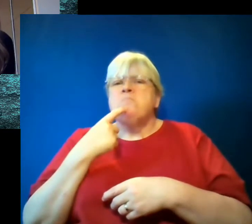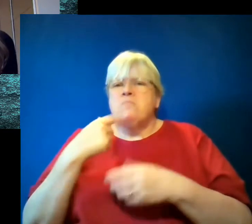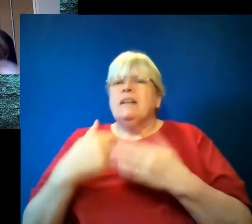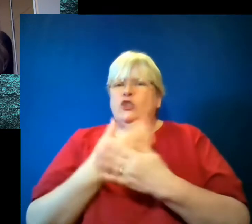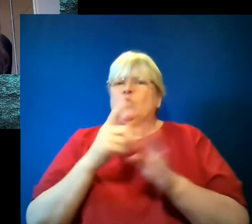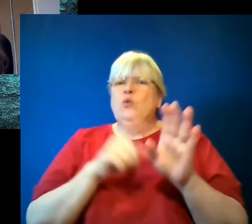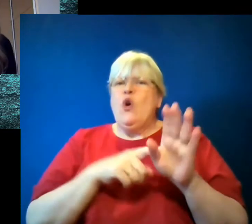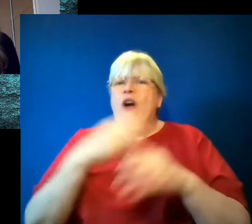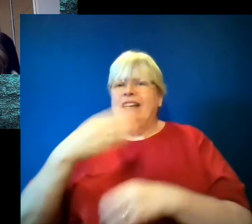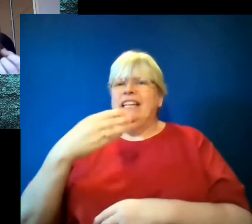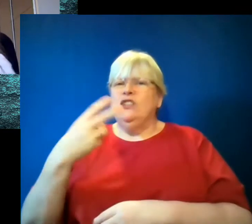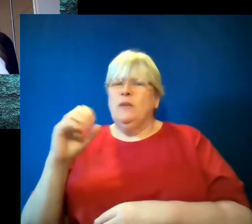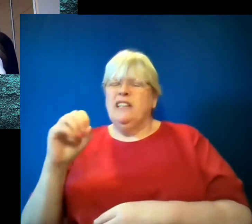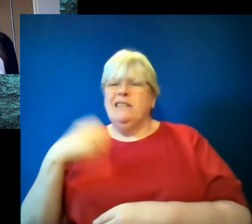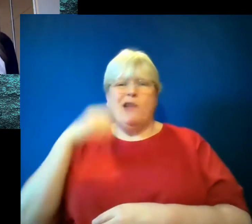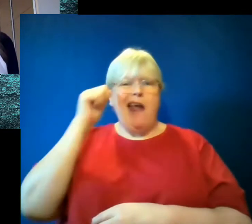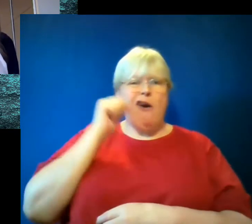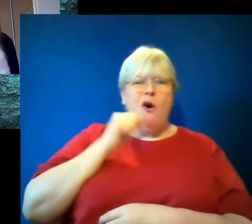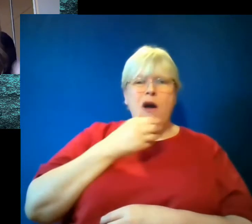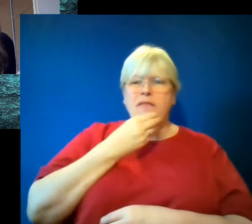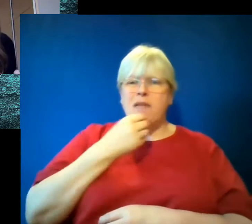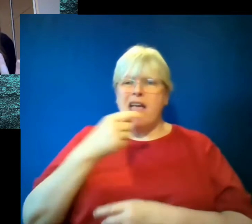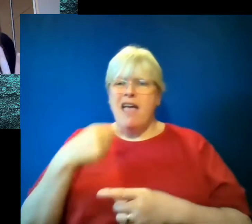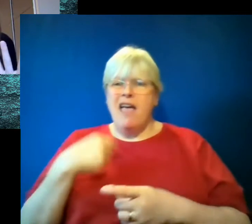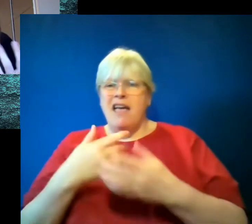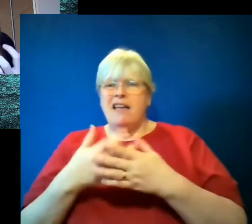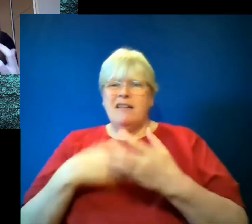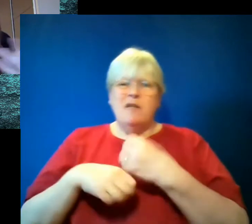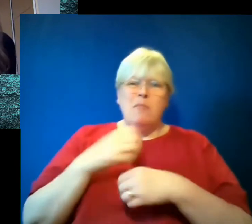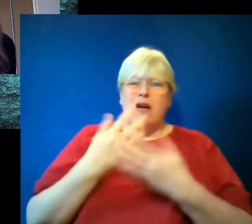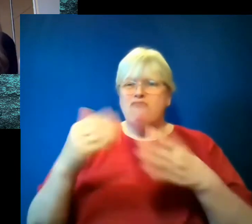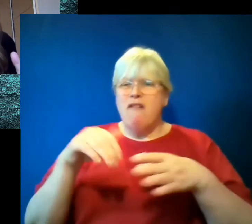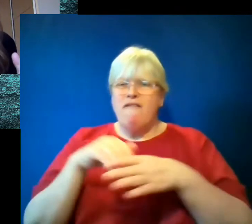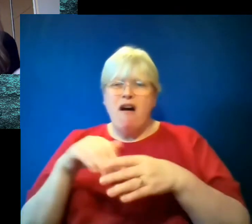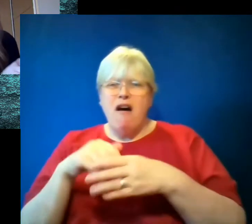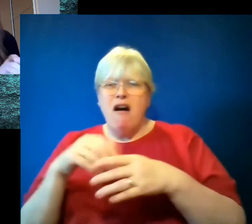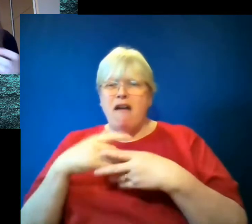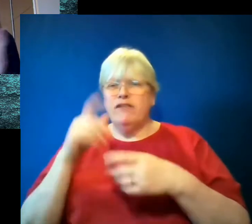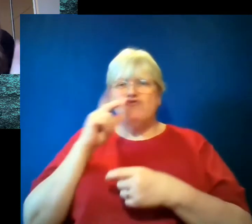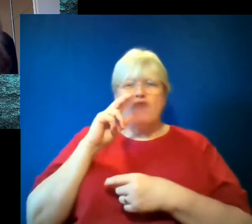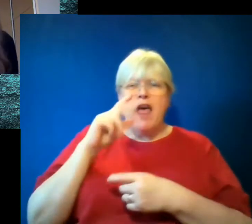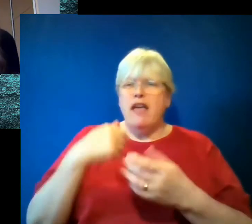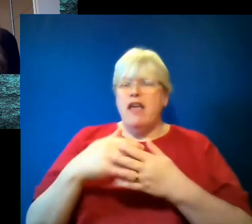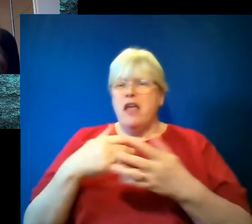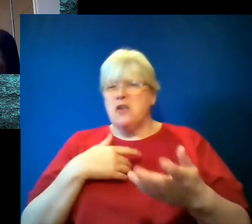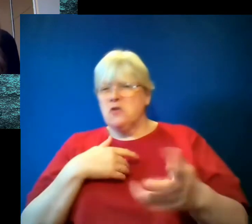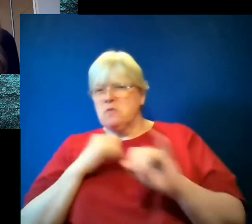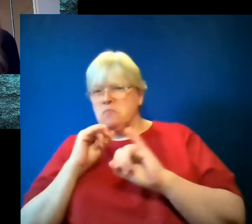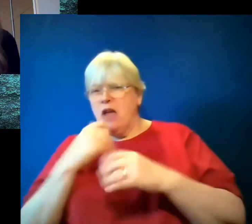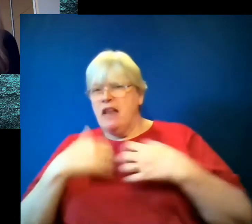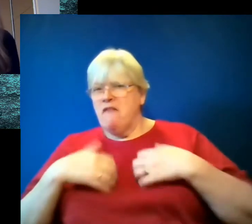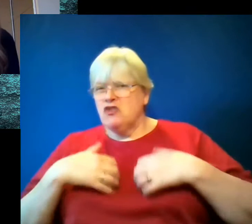place where there were con men, where you could find yourself swept away into strange, unfathomable